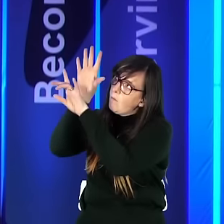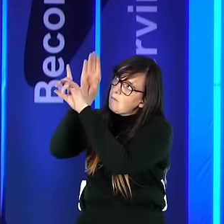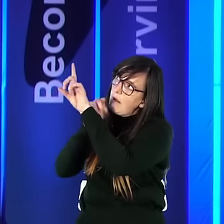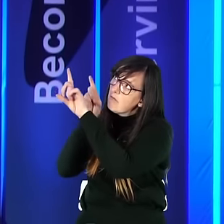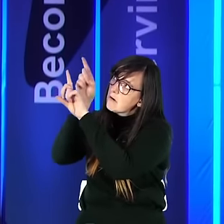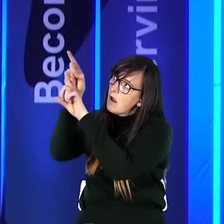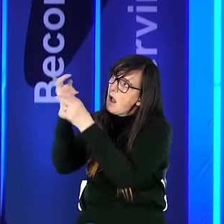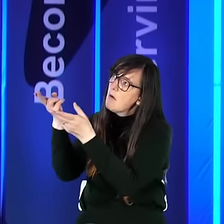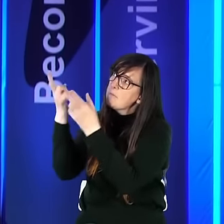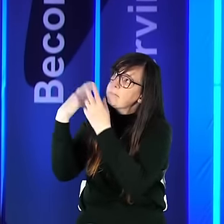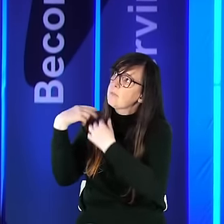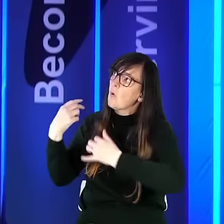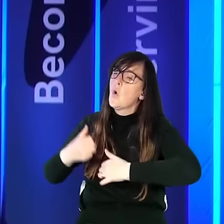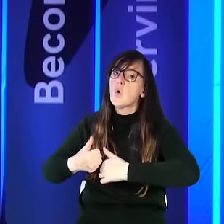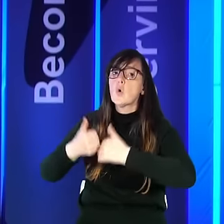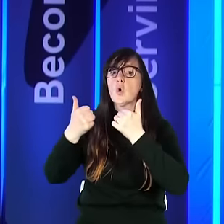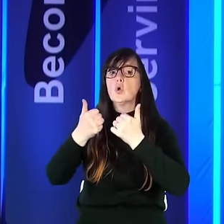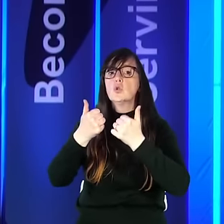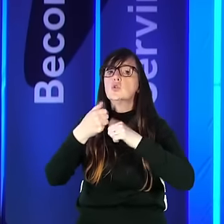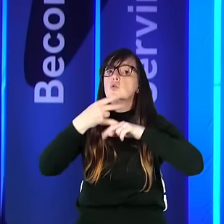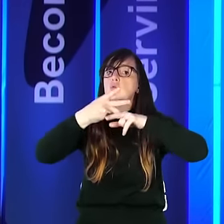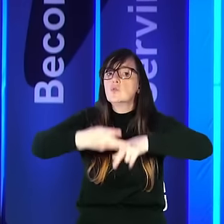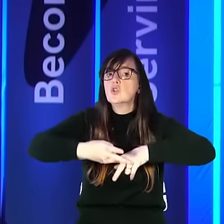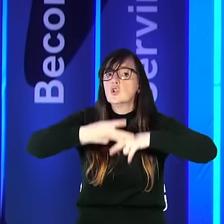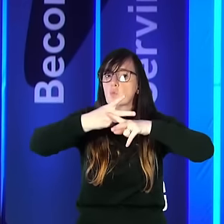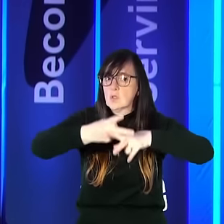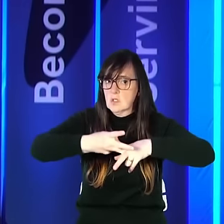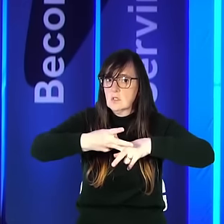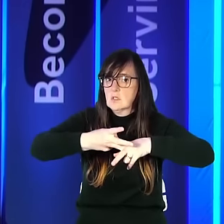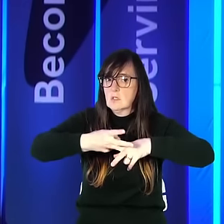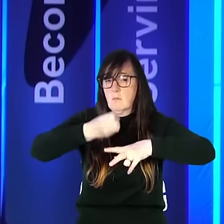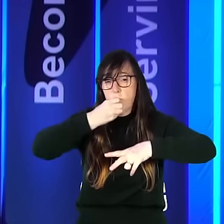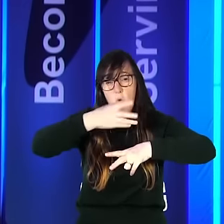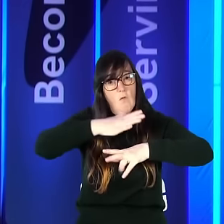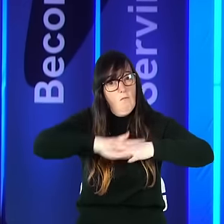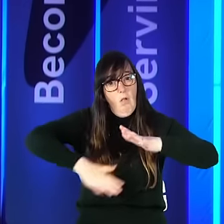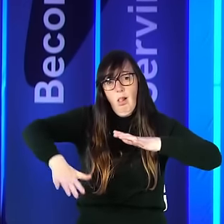good stewards of this beautiful blue planet that he has entrusted to us.